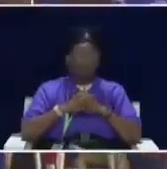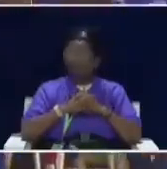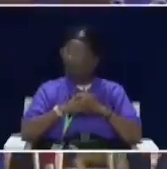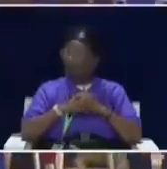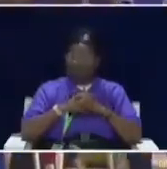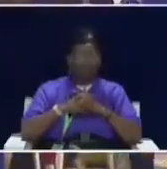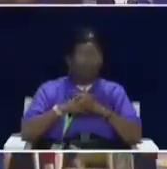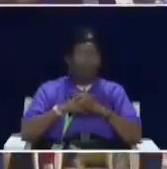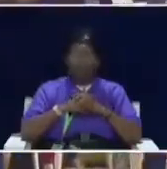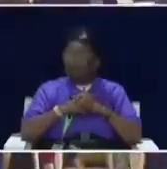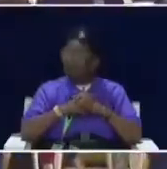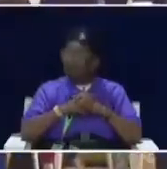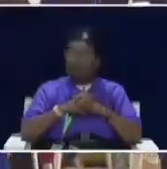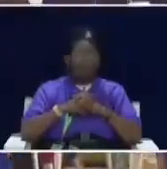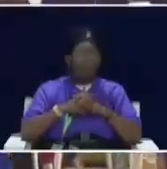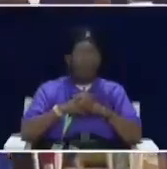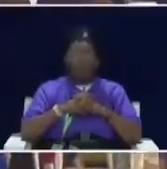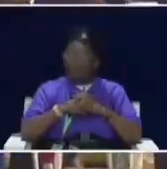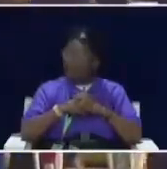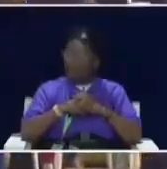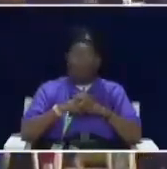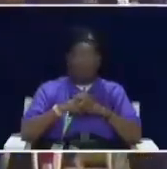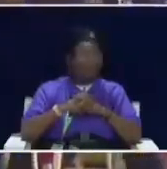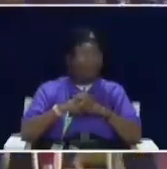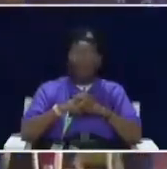Hallelujah, my King.